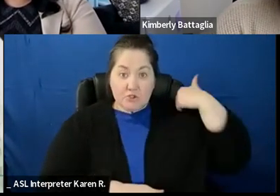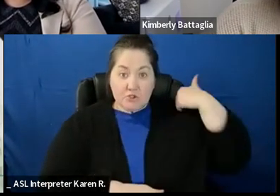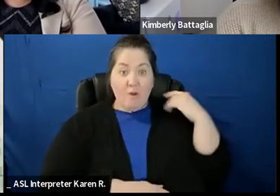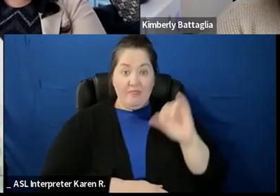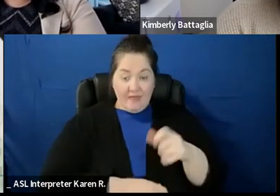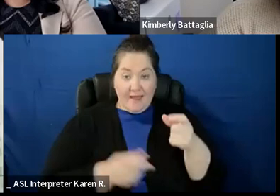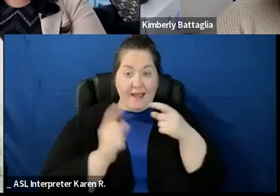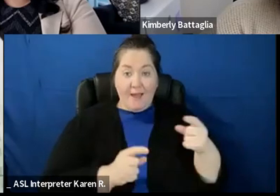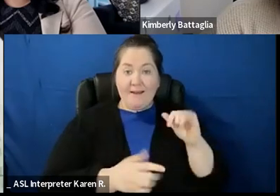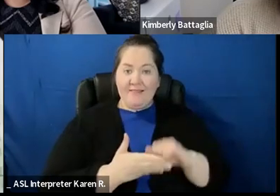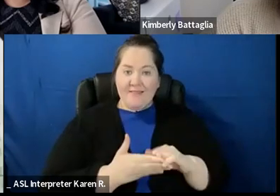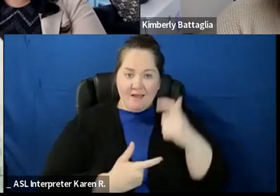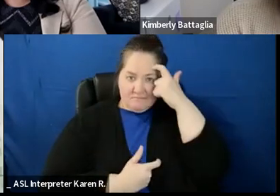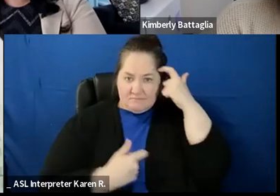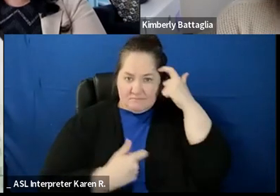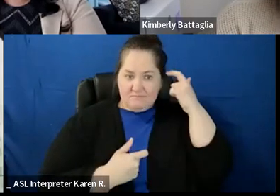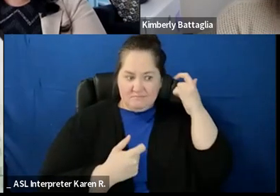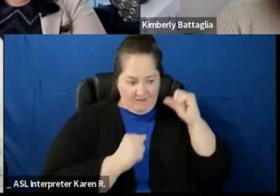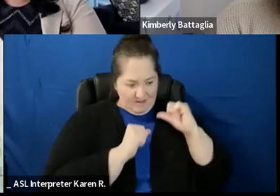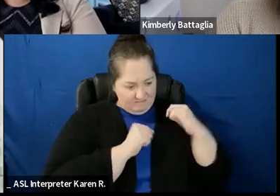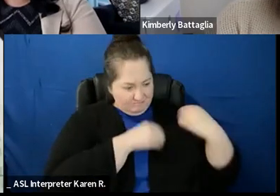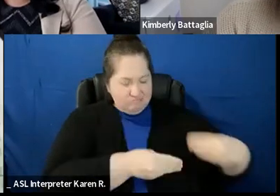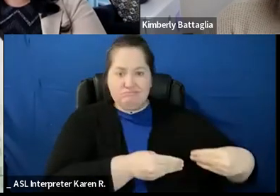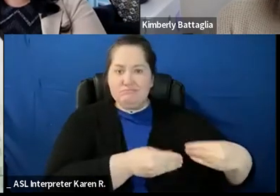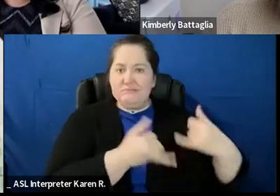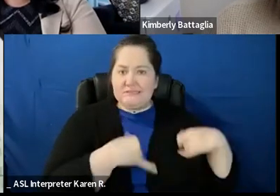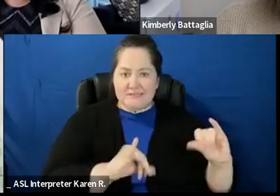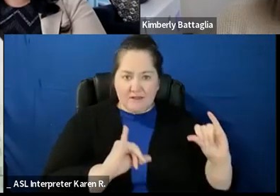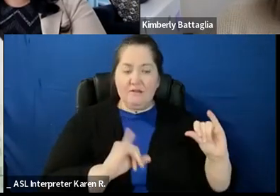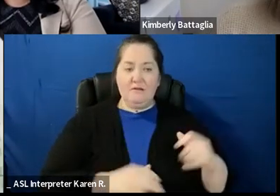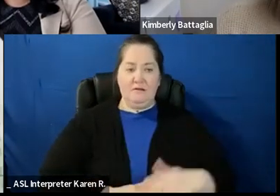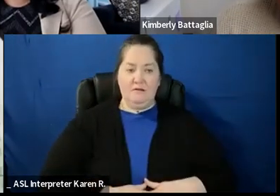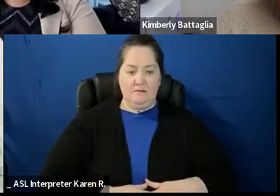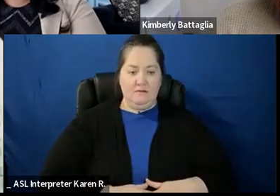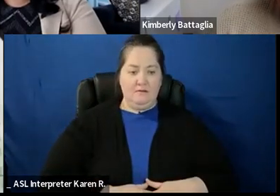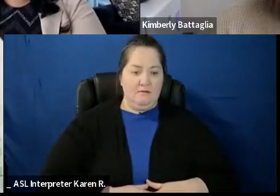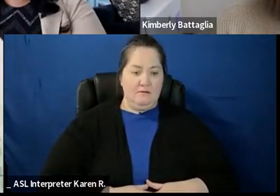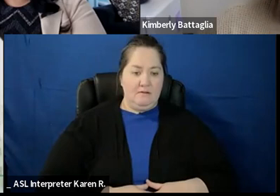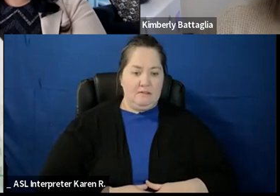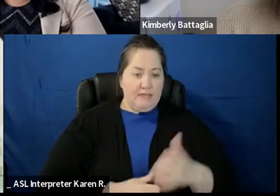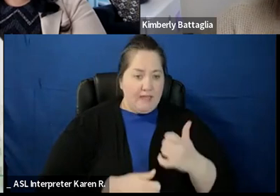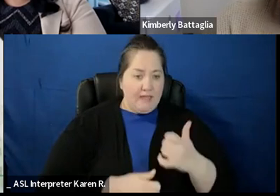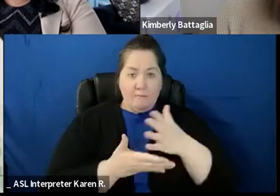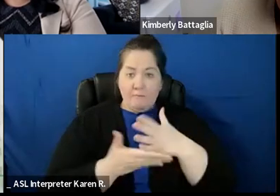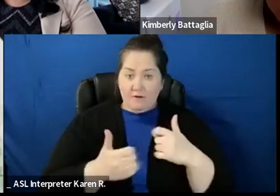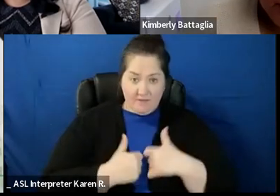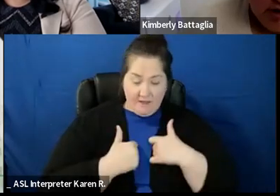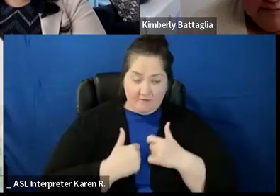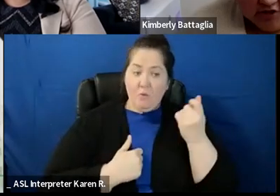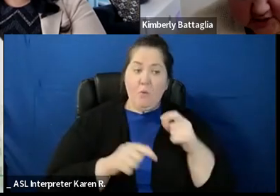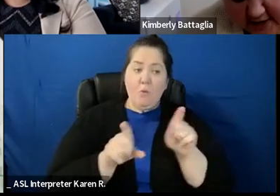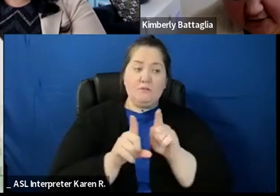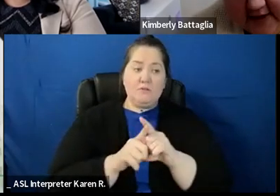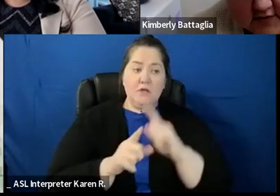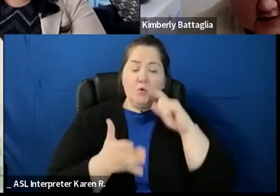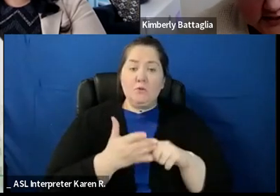legacy lingers. Right. Yeah, it does. It's in every aspect of life. And also I've noticed an issue with the tribe.